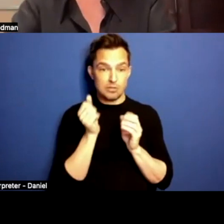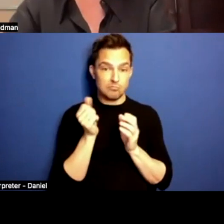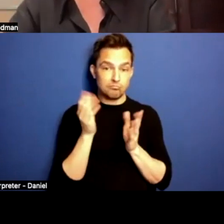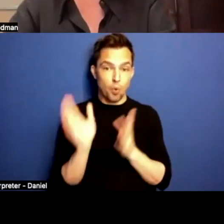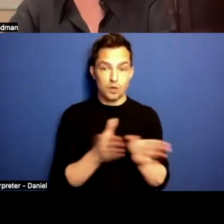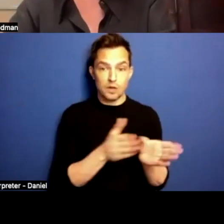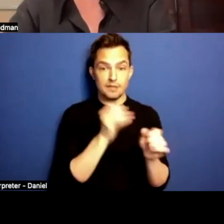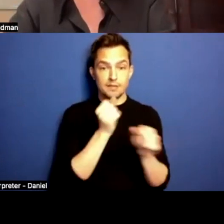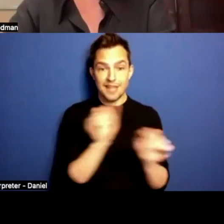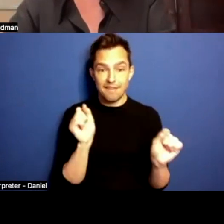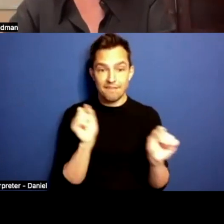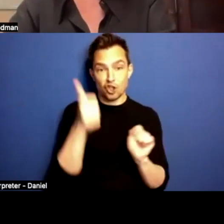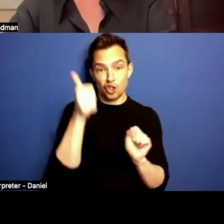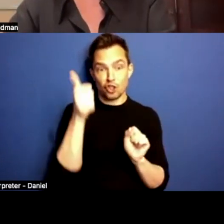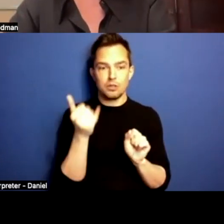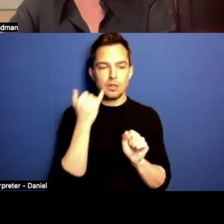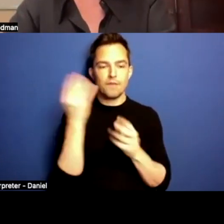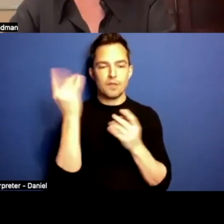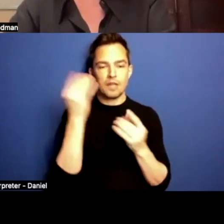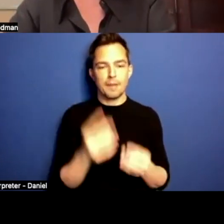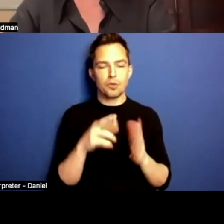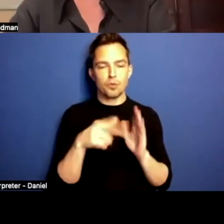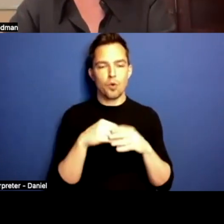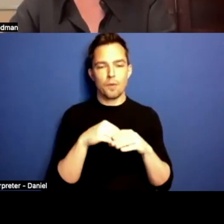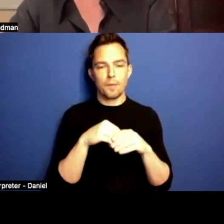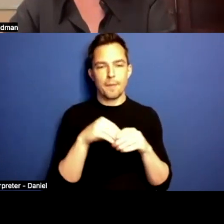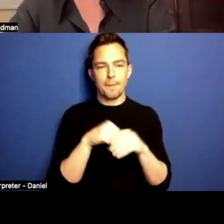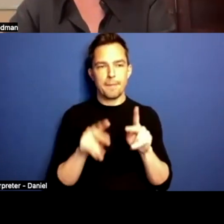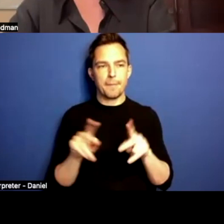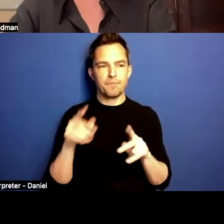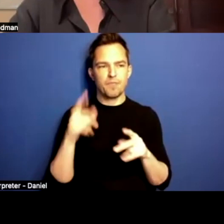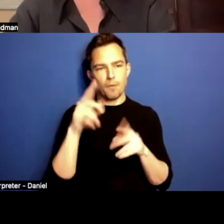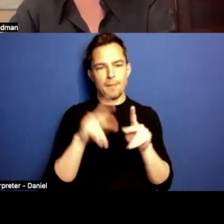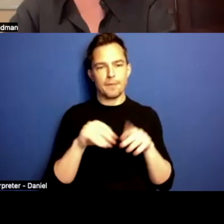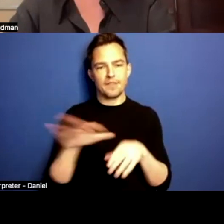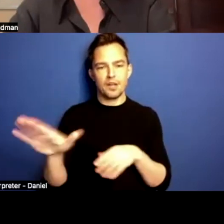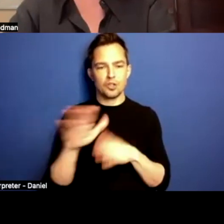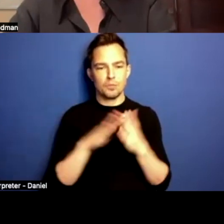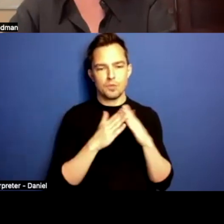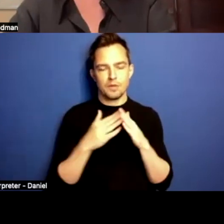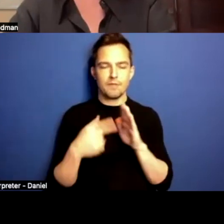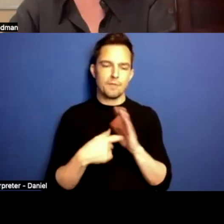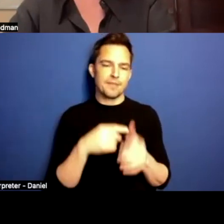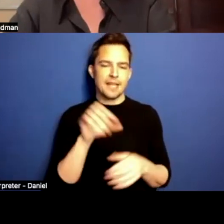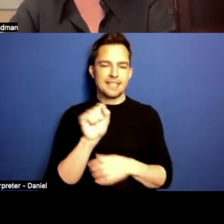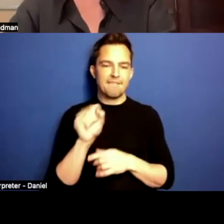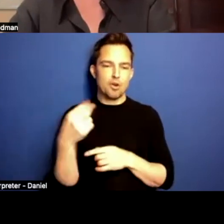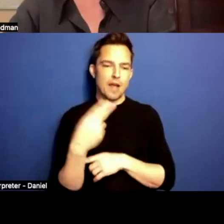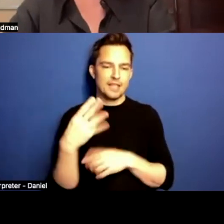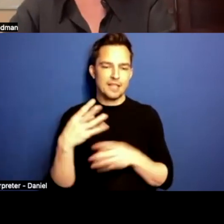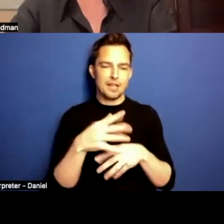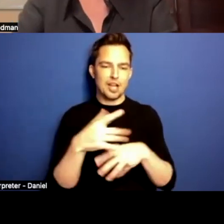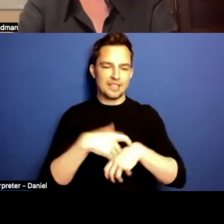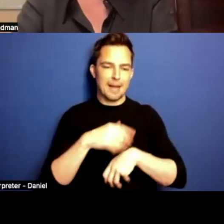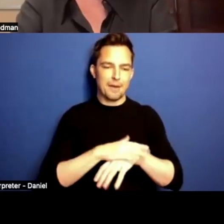that clarity exists about the role of people in the community. So for example, something that Safe Horizon has been spending a lot of time with is that there are a lot of different